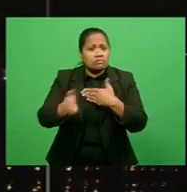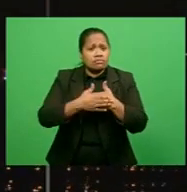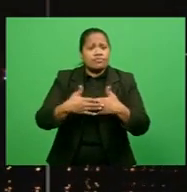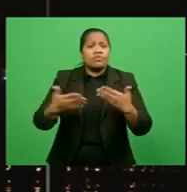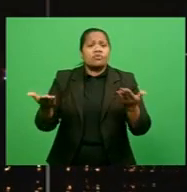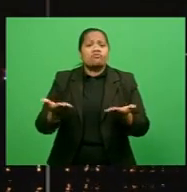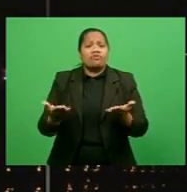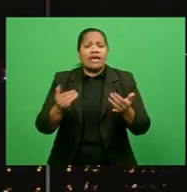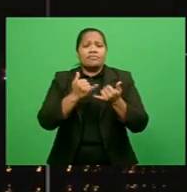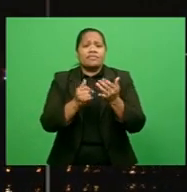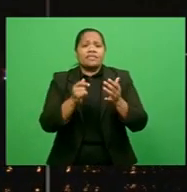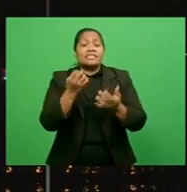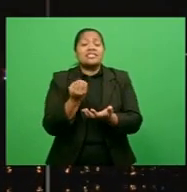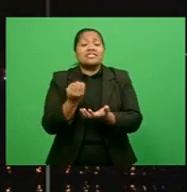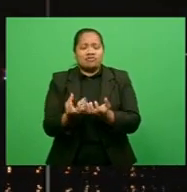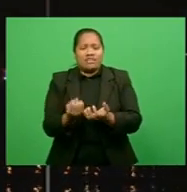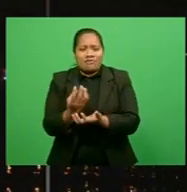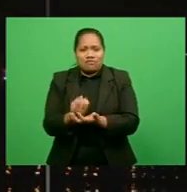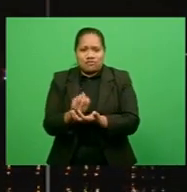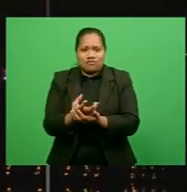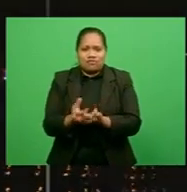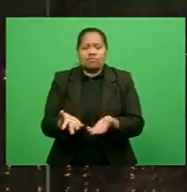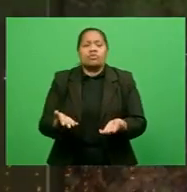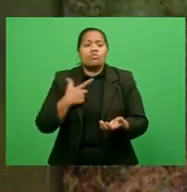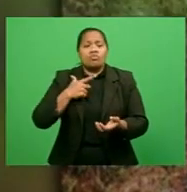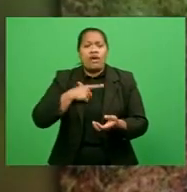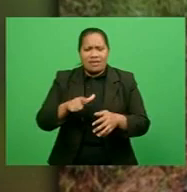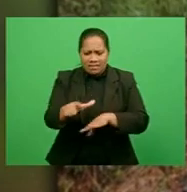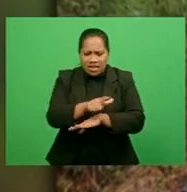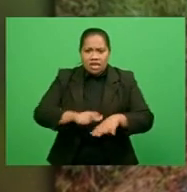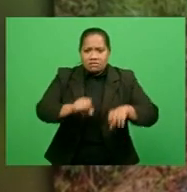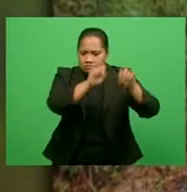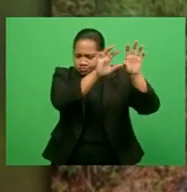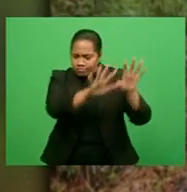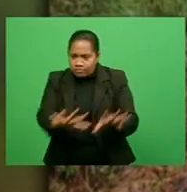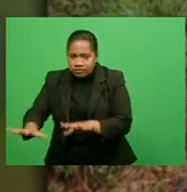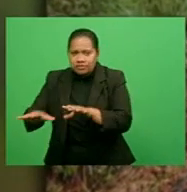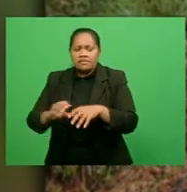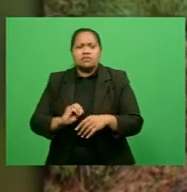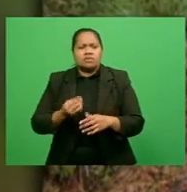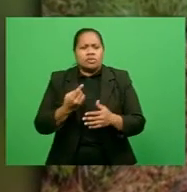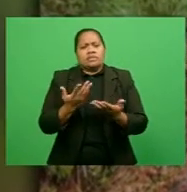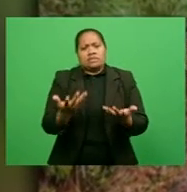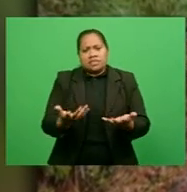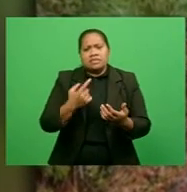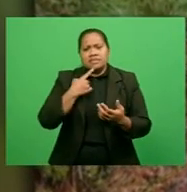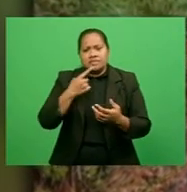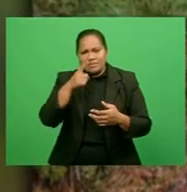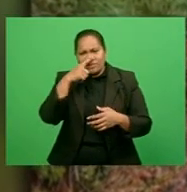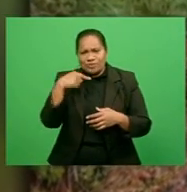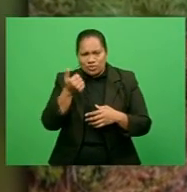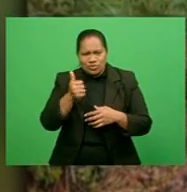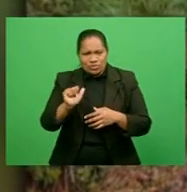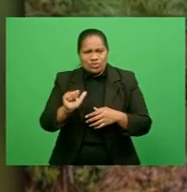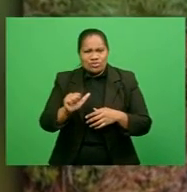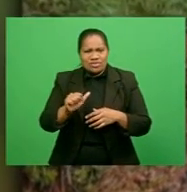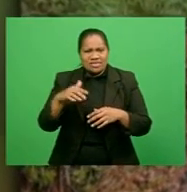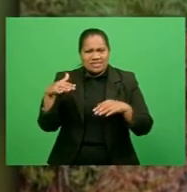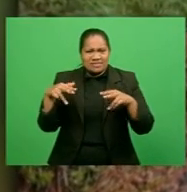in Sangani due to a landslide. The Fiji Roads Authority says motorists can use bypass roads from Lambasa